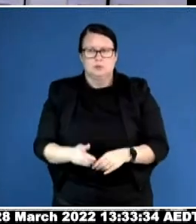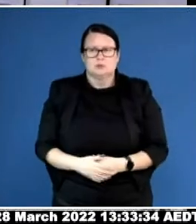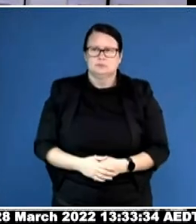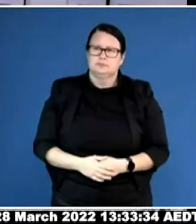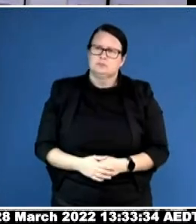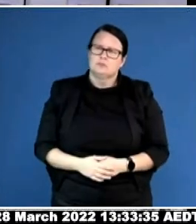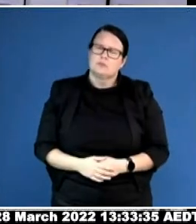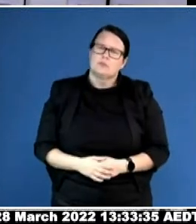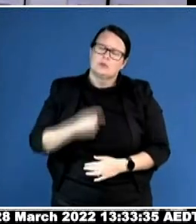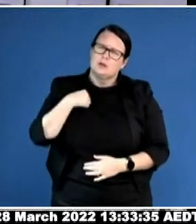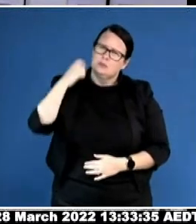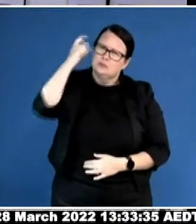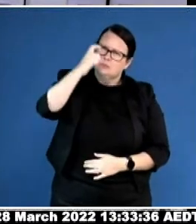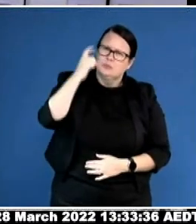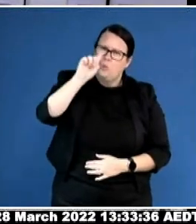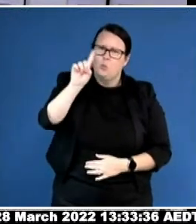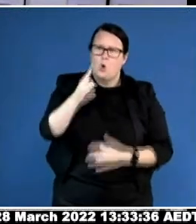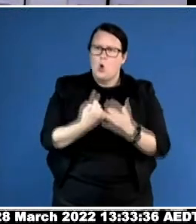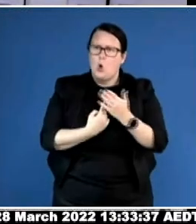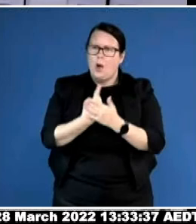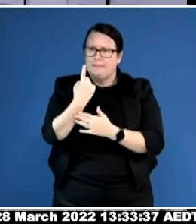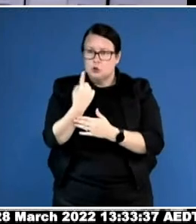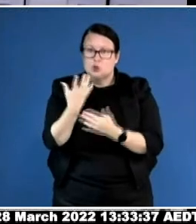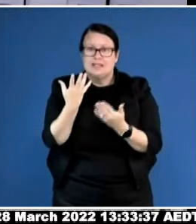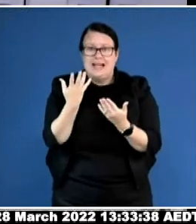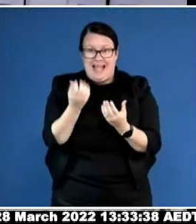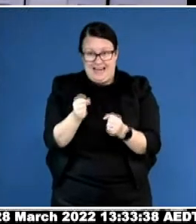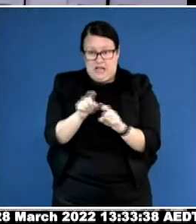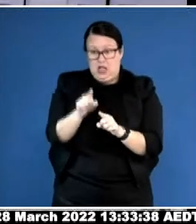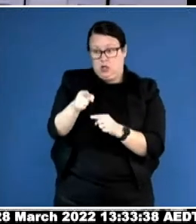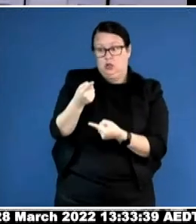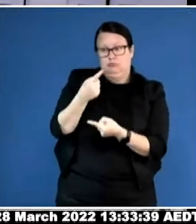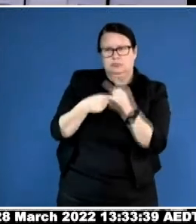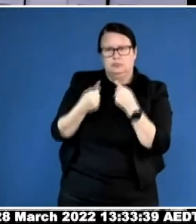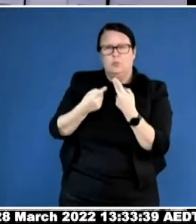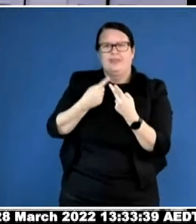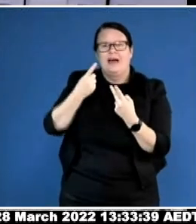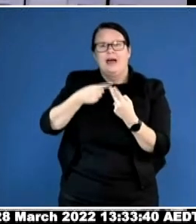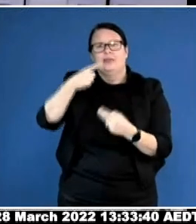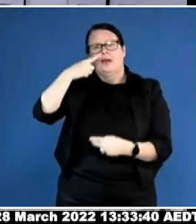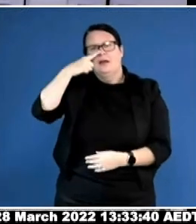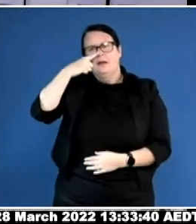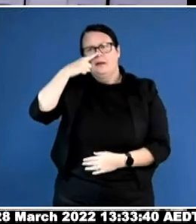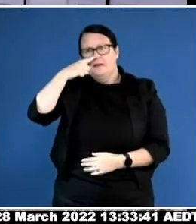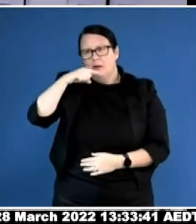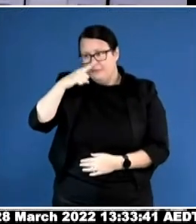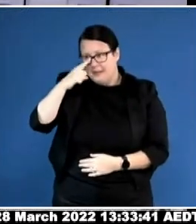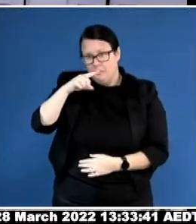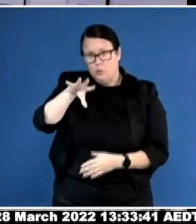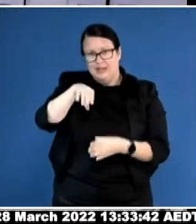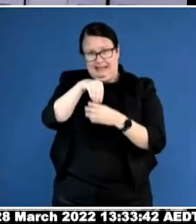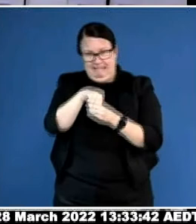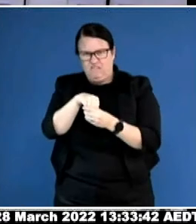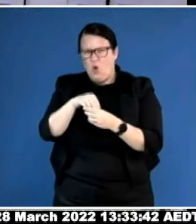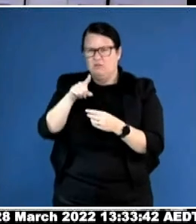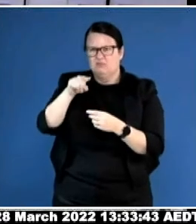interested in what opportunities there were, just as you've described, with other people who were involved with you in one way or another,